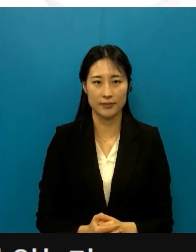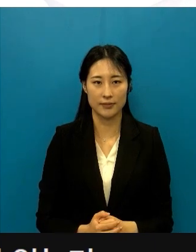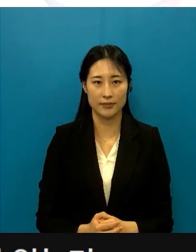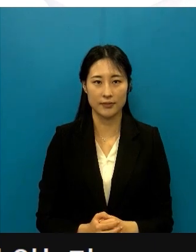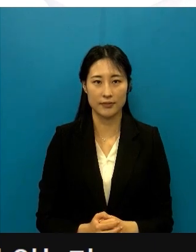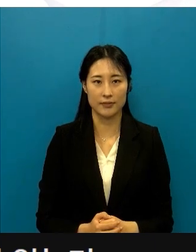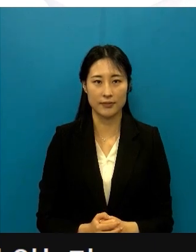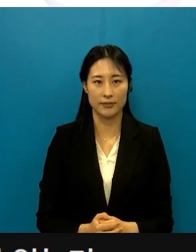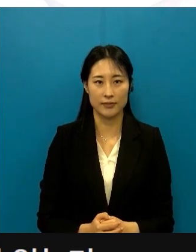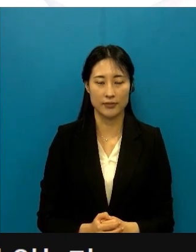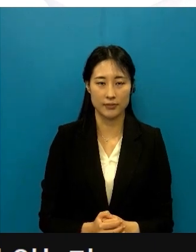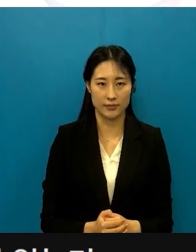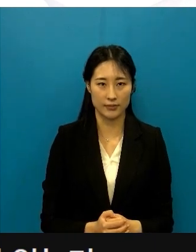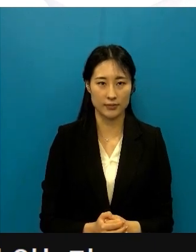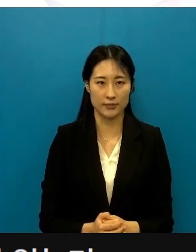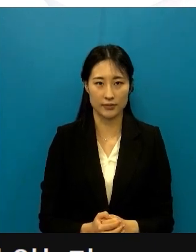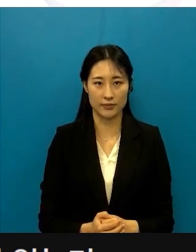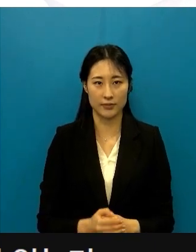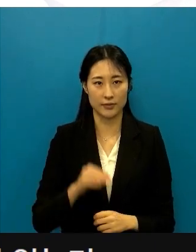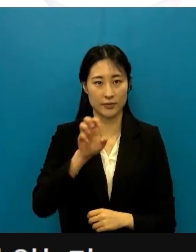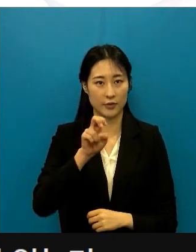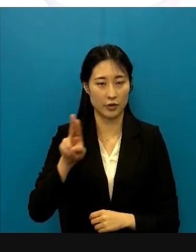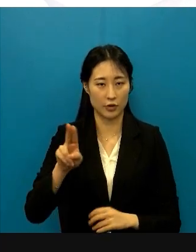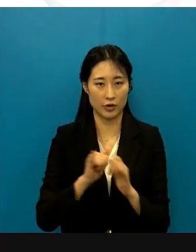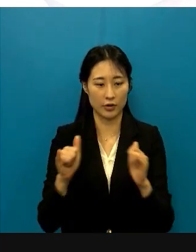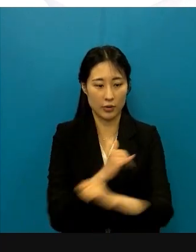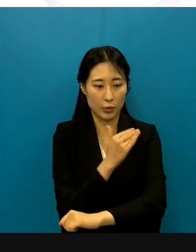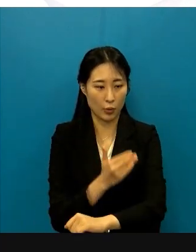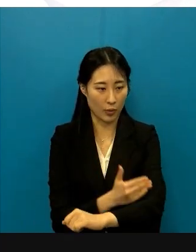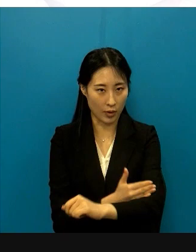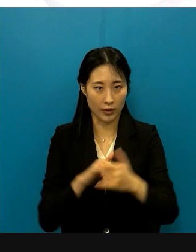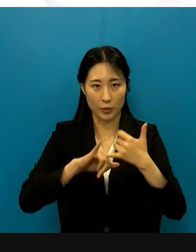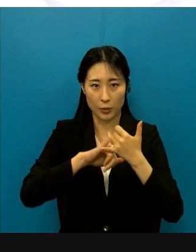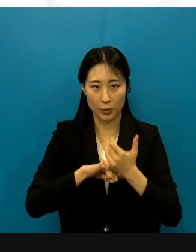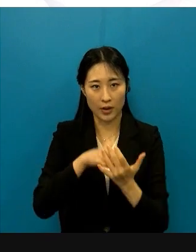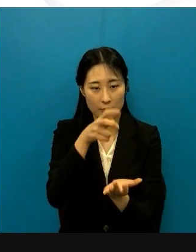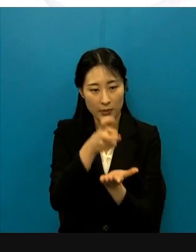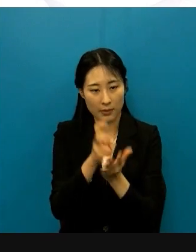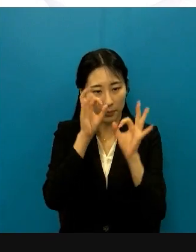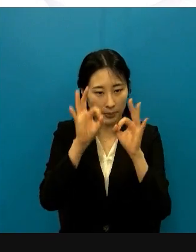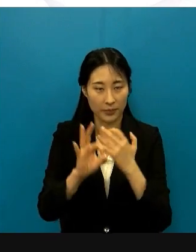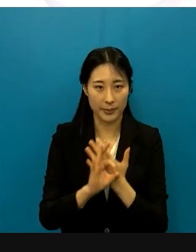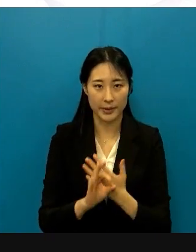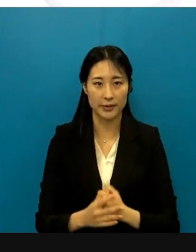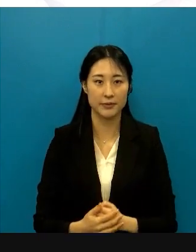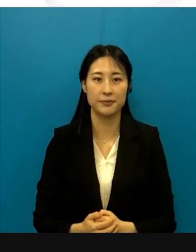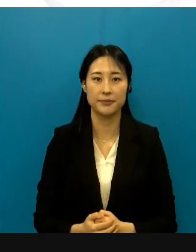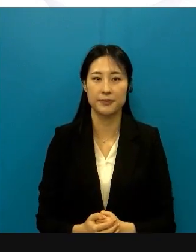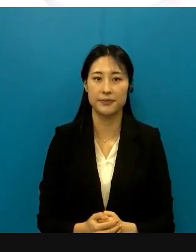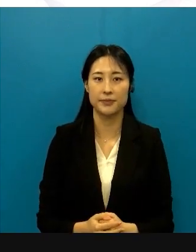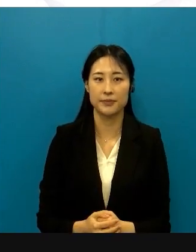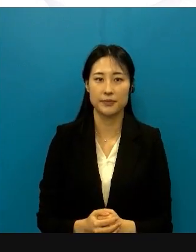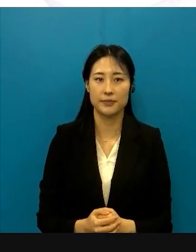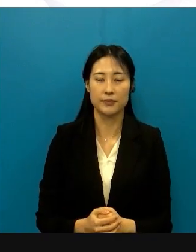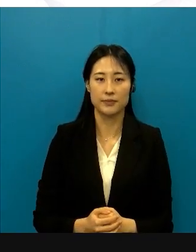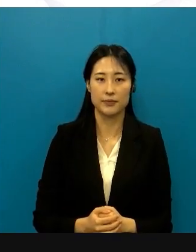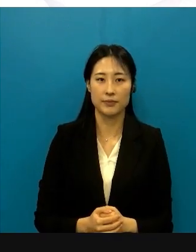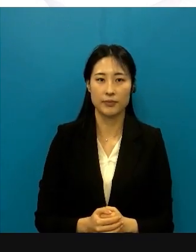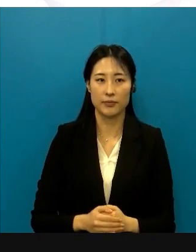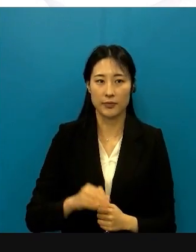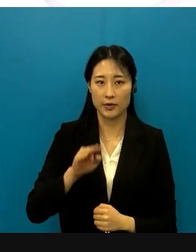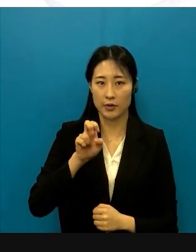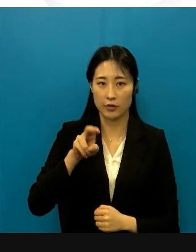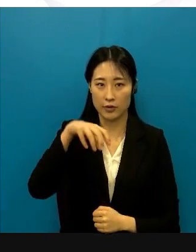Rights, there is only a few, and within the European Union, let's talk from European Union, 27 member states, and there's only 6 of